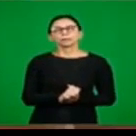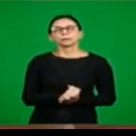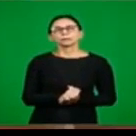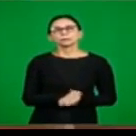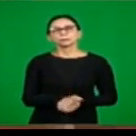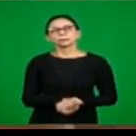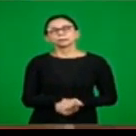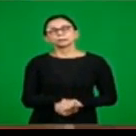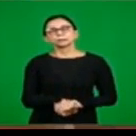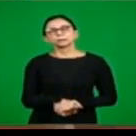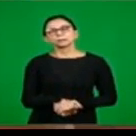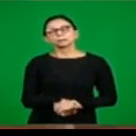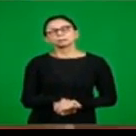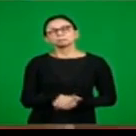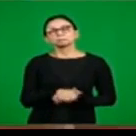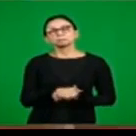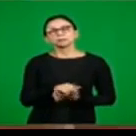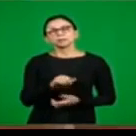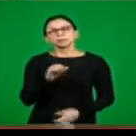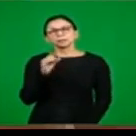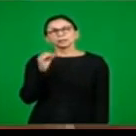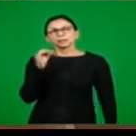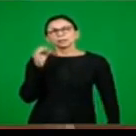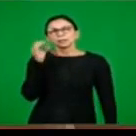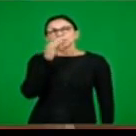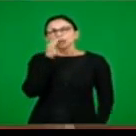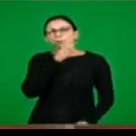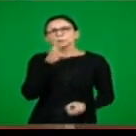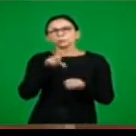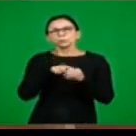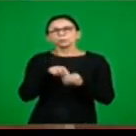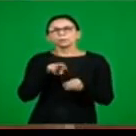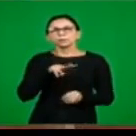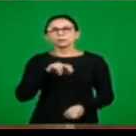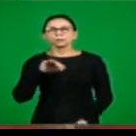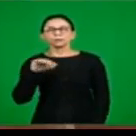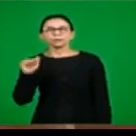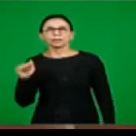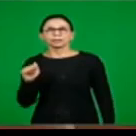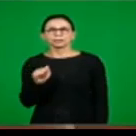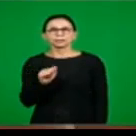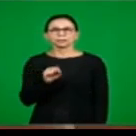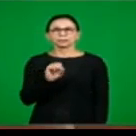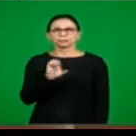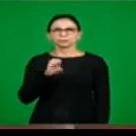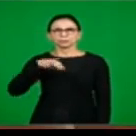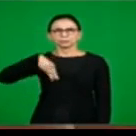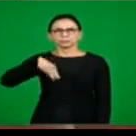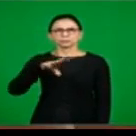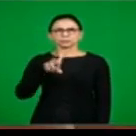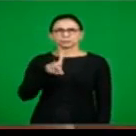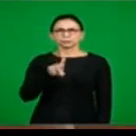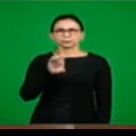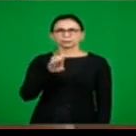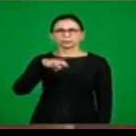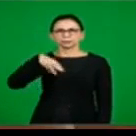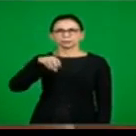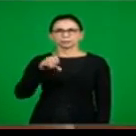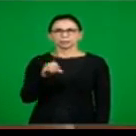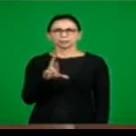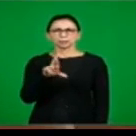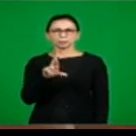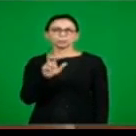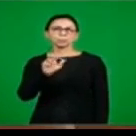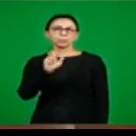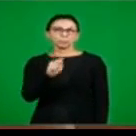delay. In the original, in Greek, it says, is related to